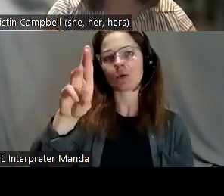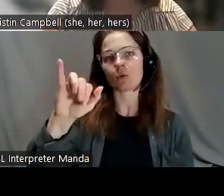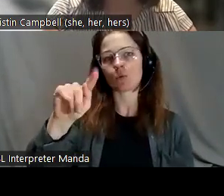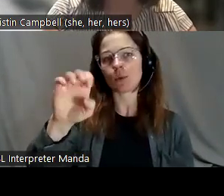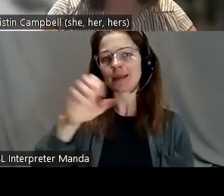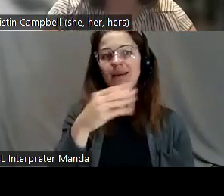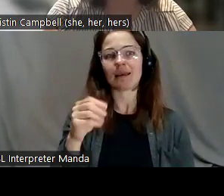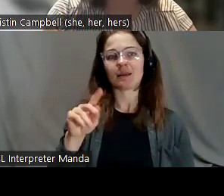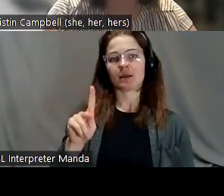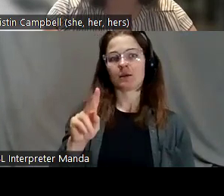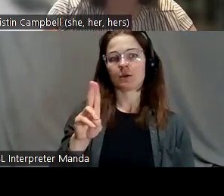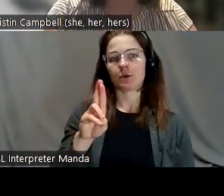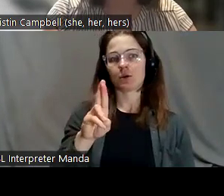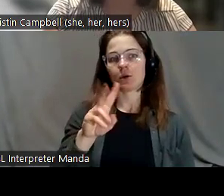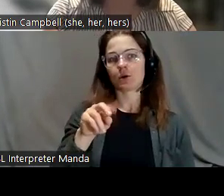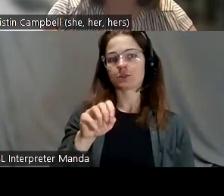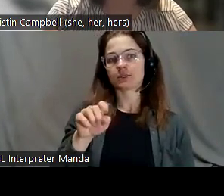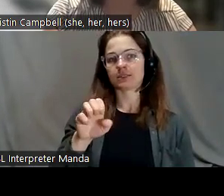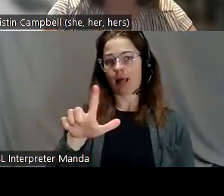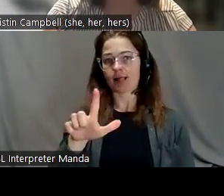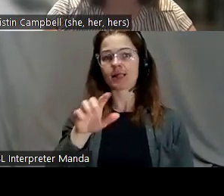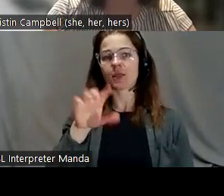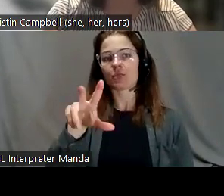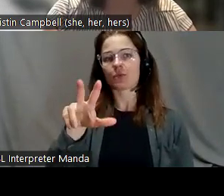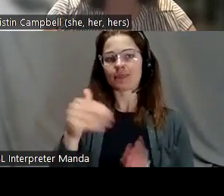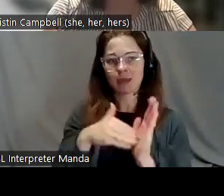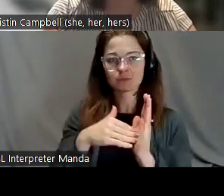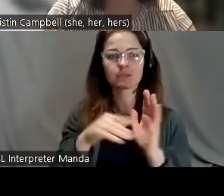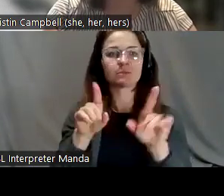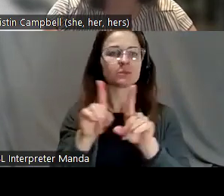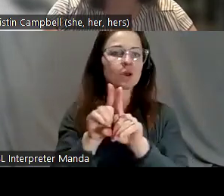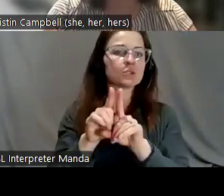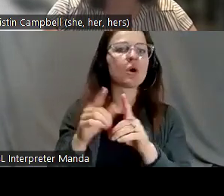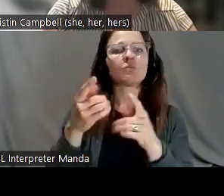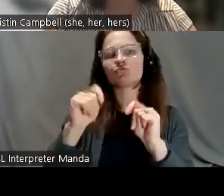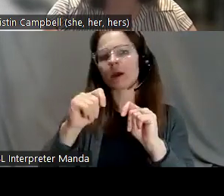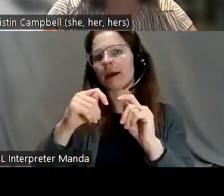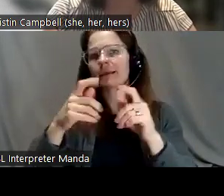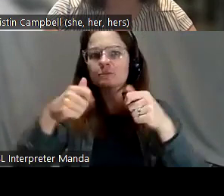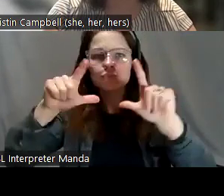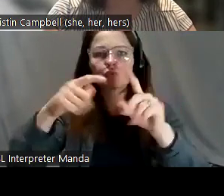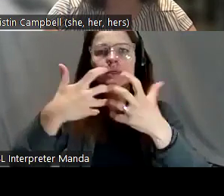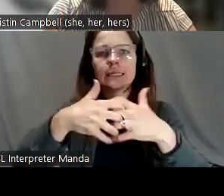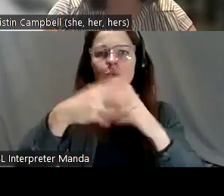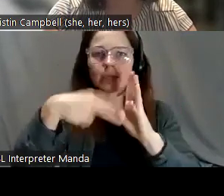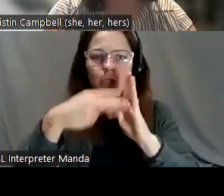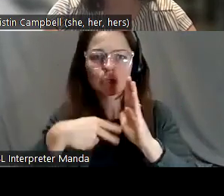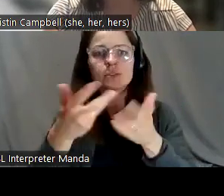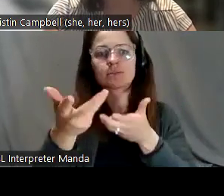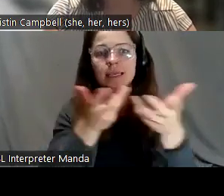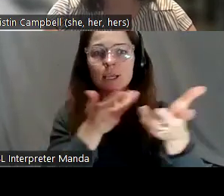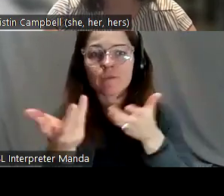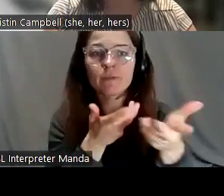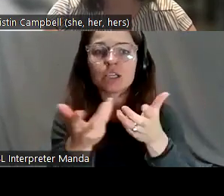with dexterity impacts, so that software like Dragon, dictation, screen reader, and even user interface interaction software